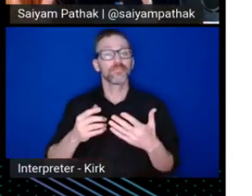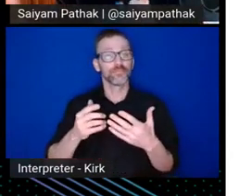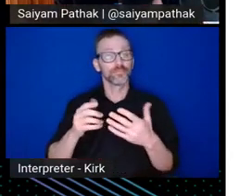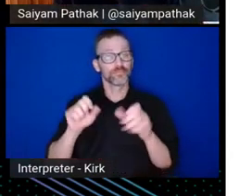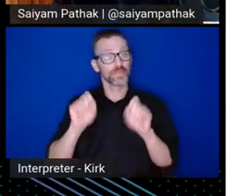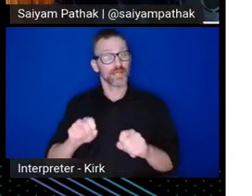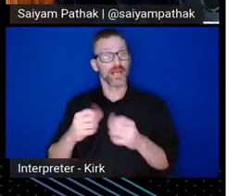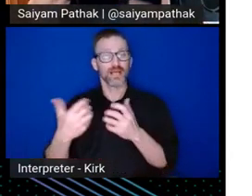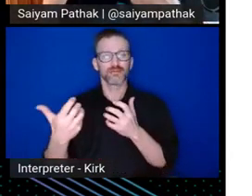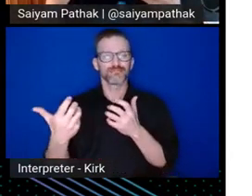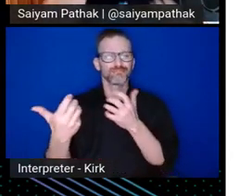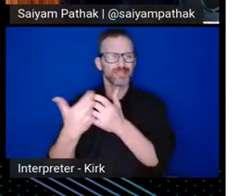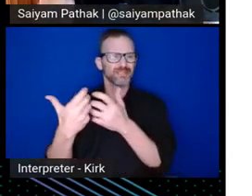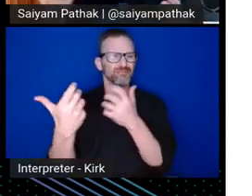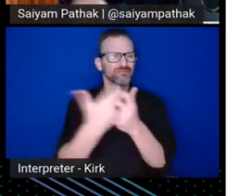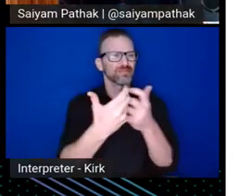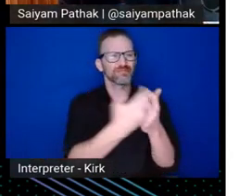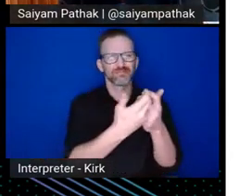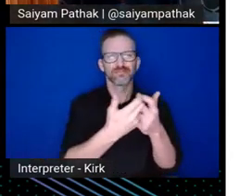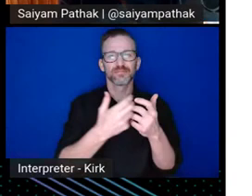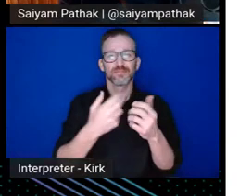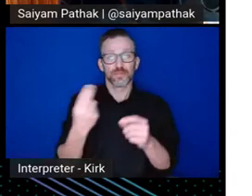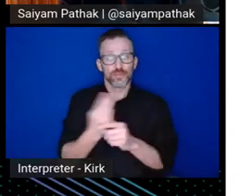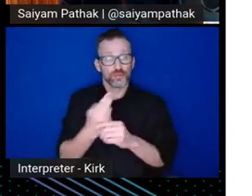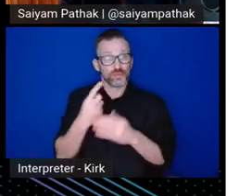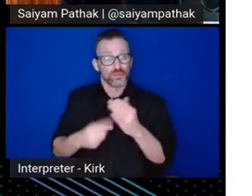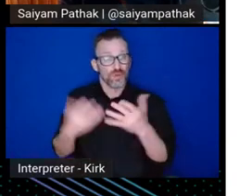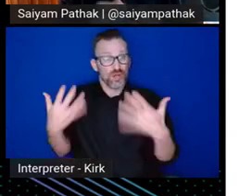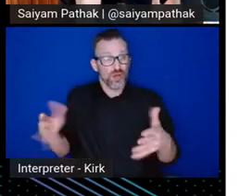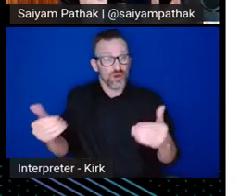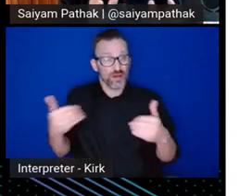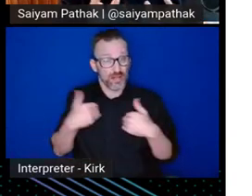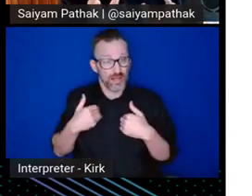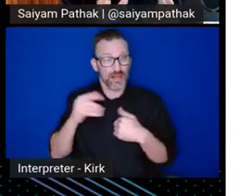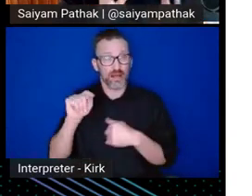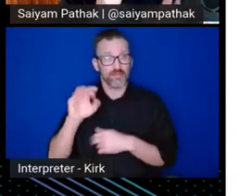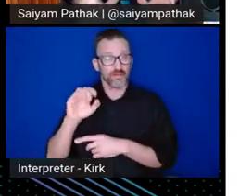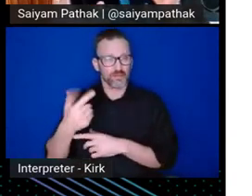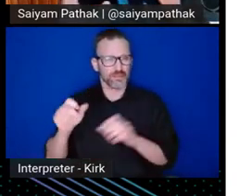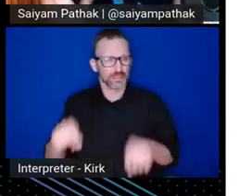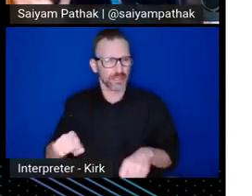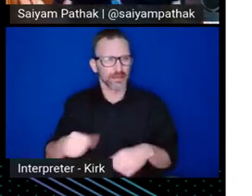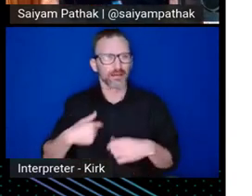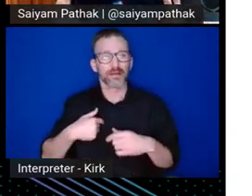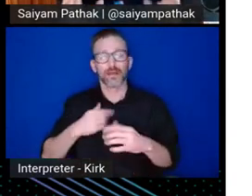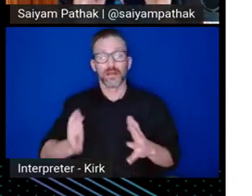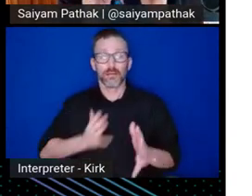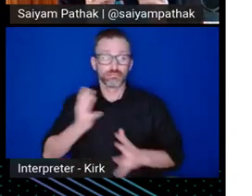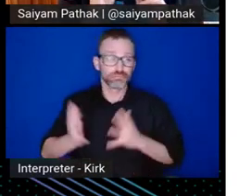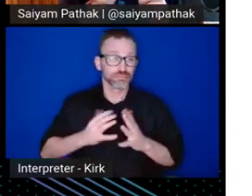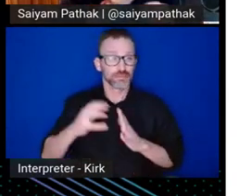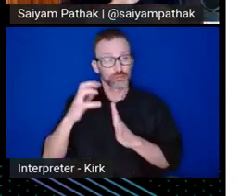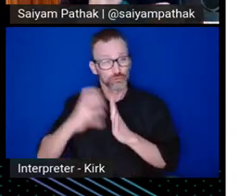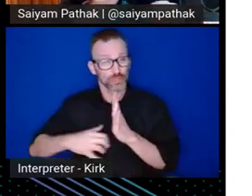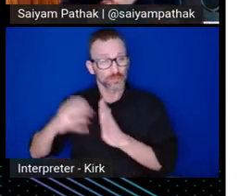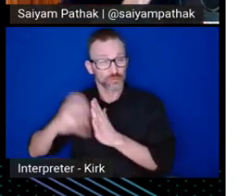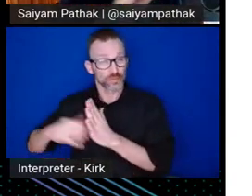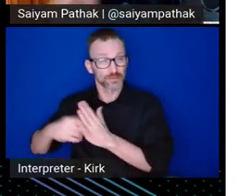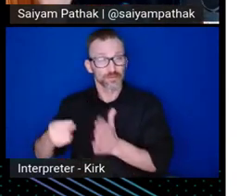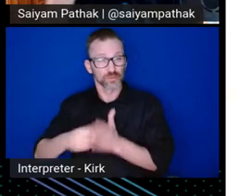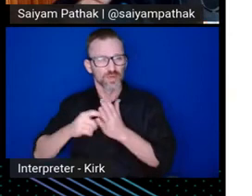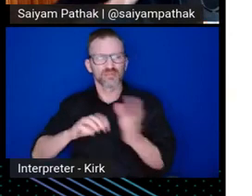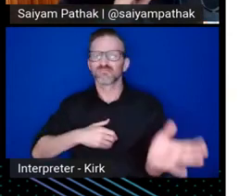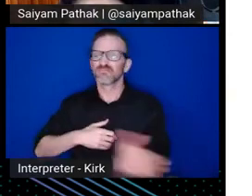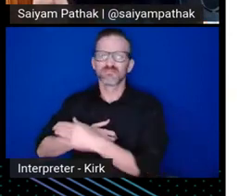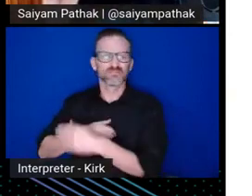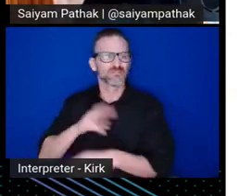integrated with the current tooling. Yes, it can be integrated. So you can eliminate all the fancy scripts that are there, and you can just have waypoint up,